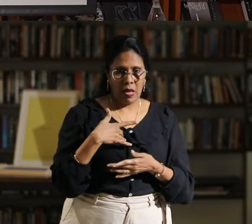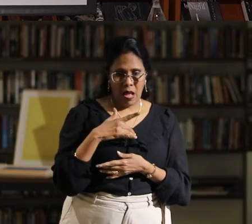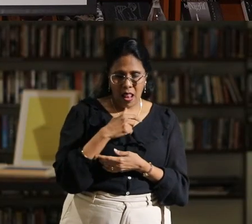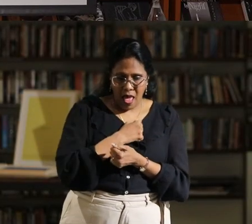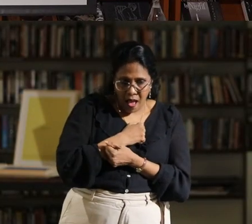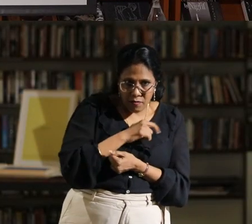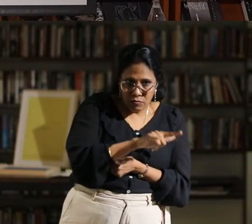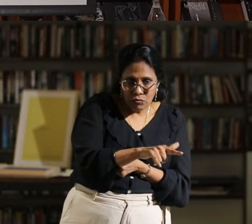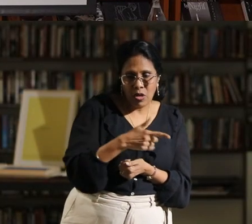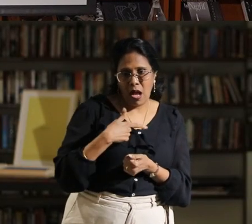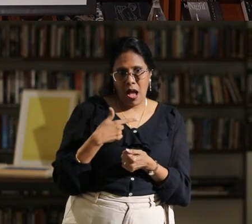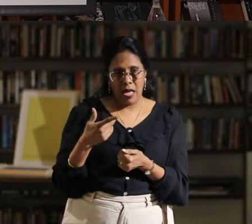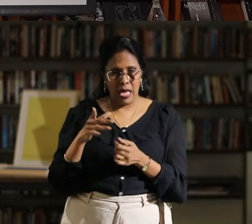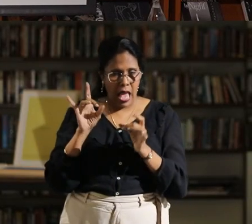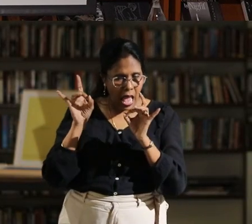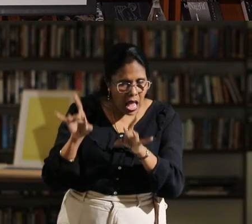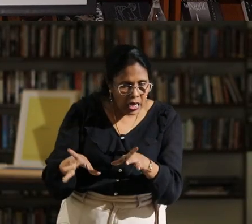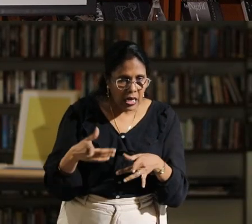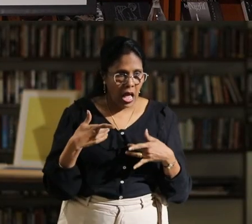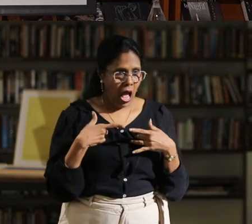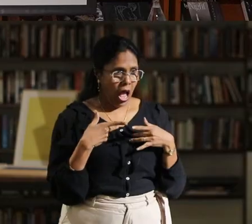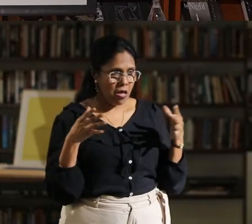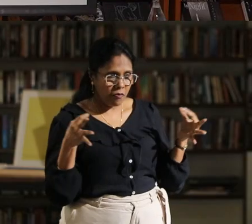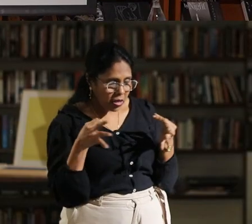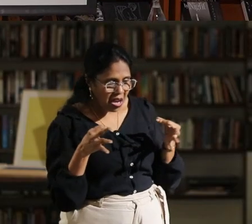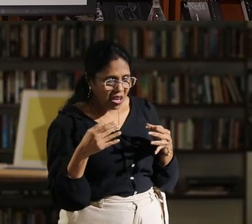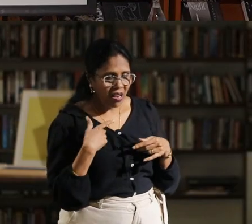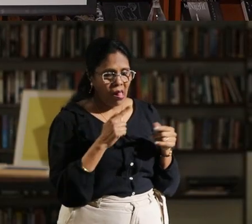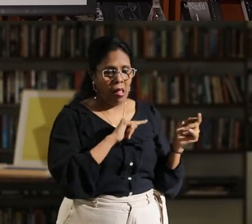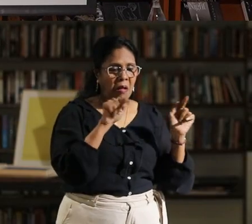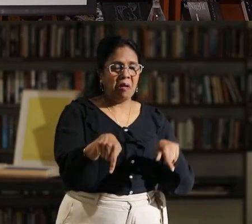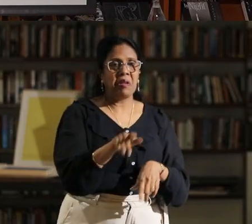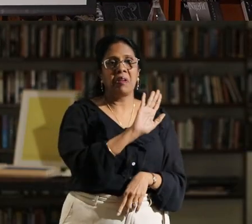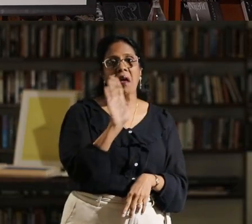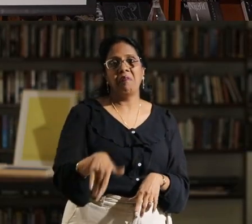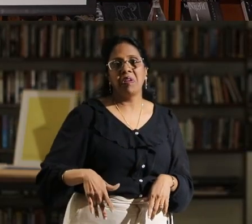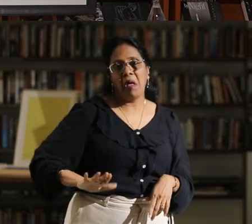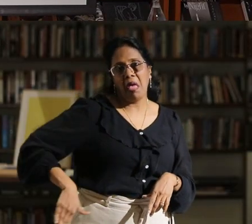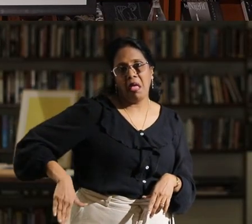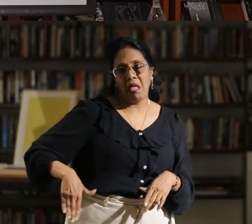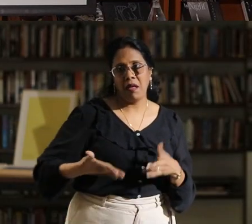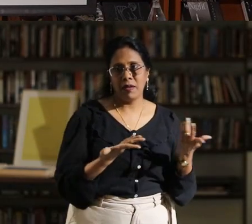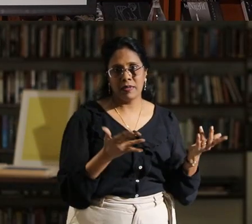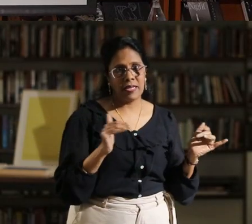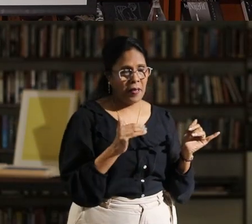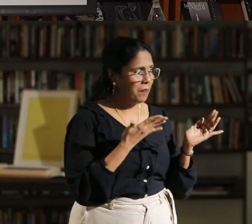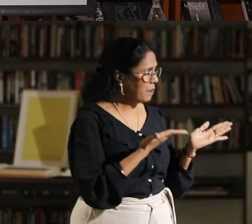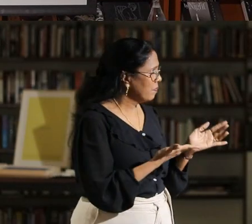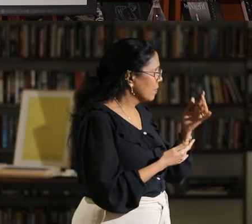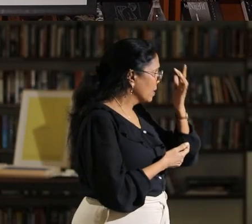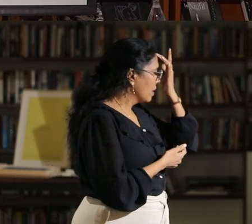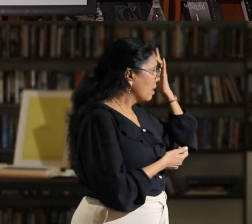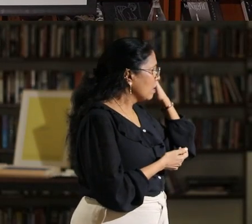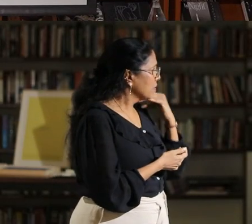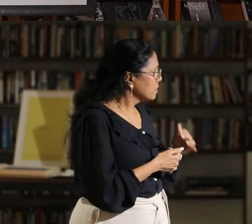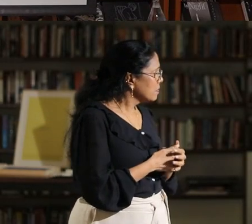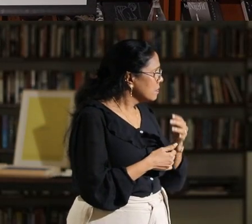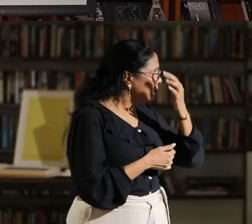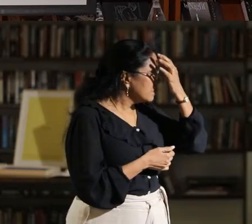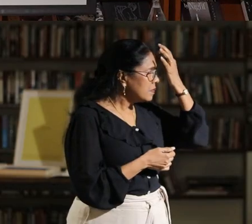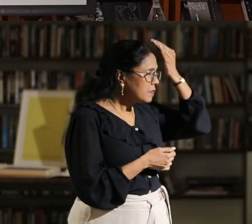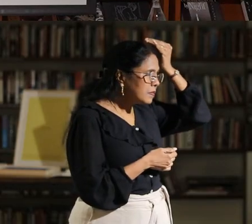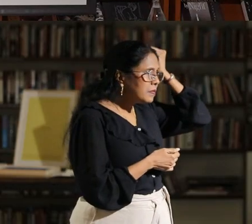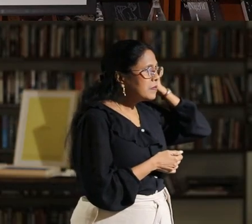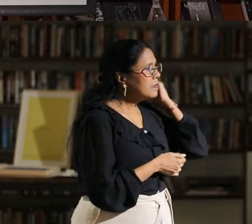hate, I fear, and I never been there. And basically what you had to do was come up to the map and just stamp the